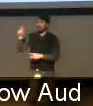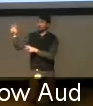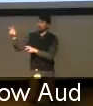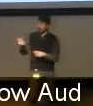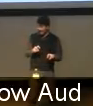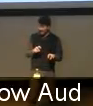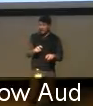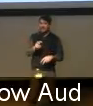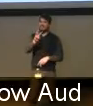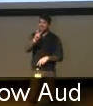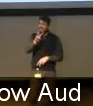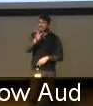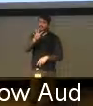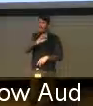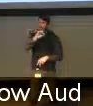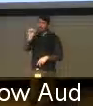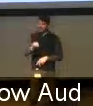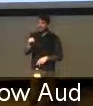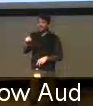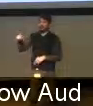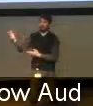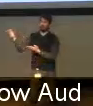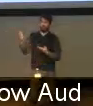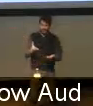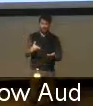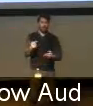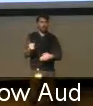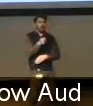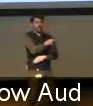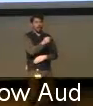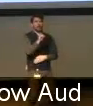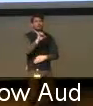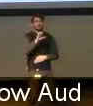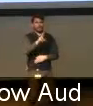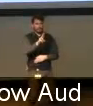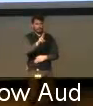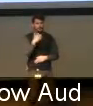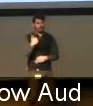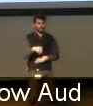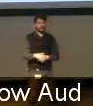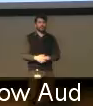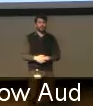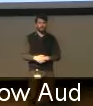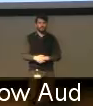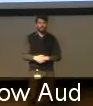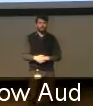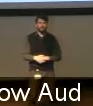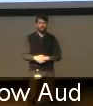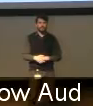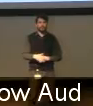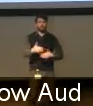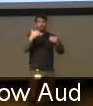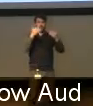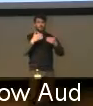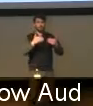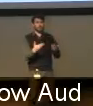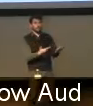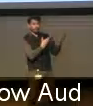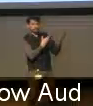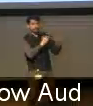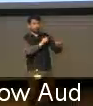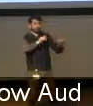them have required an ICU stay. On the other side of this slide, I show